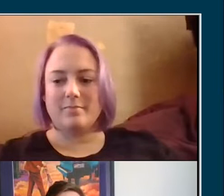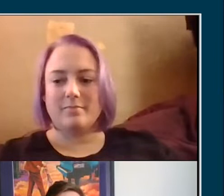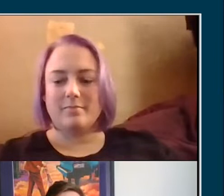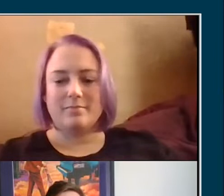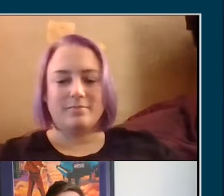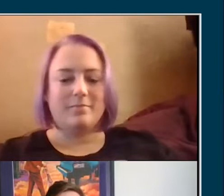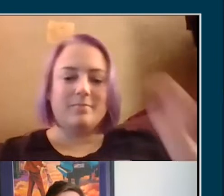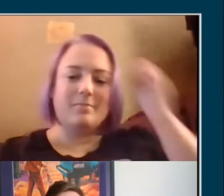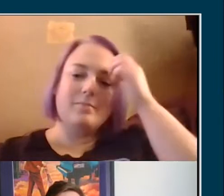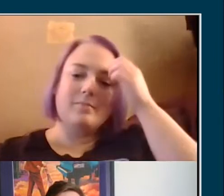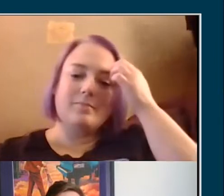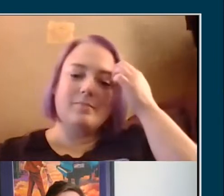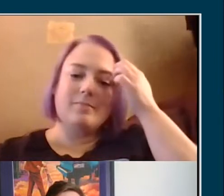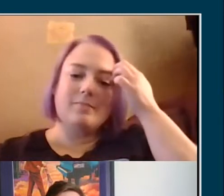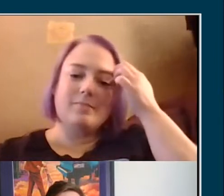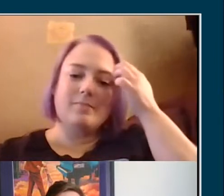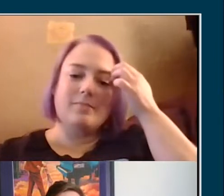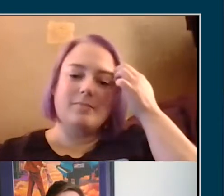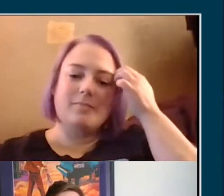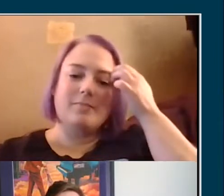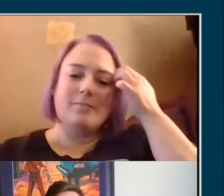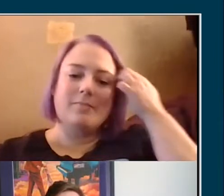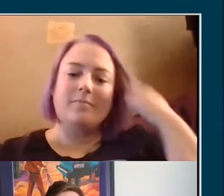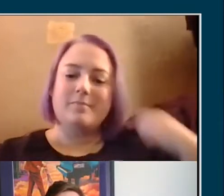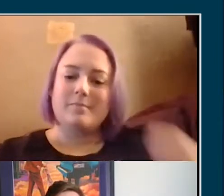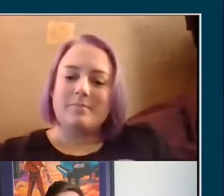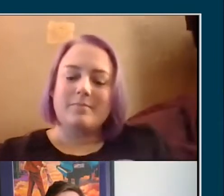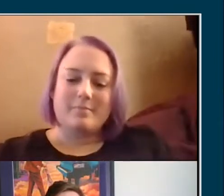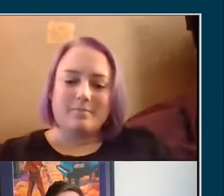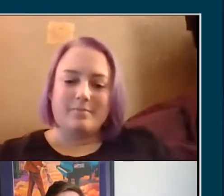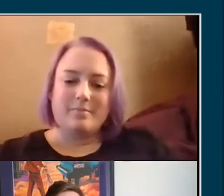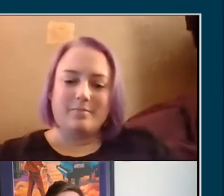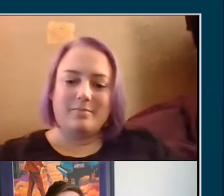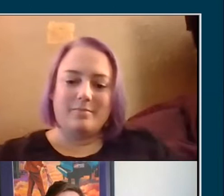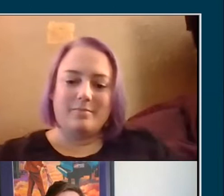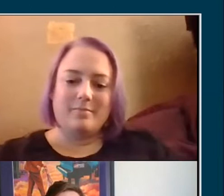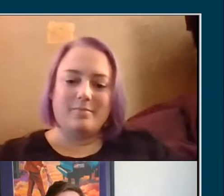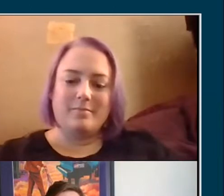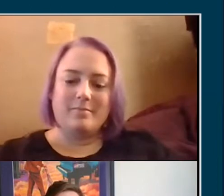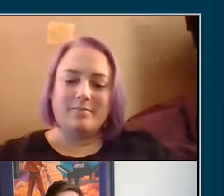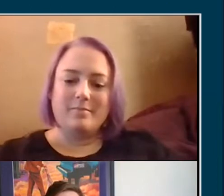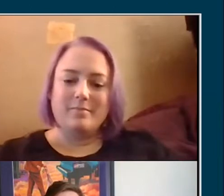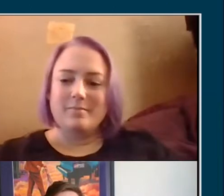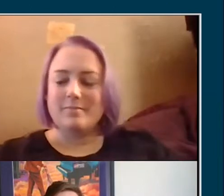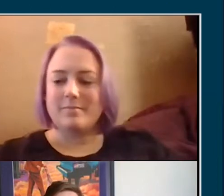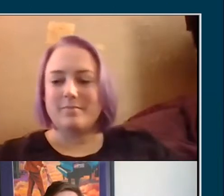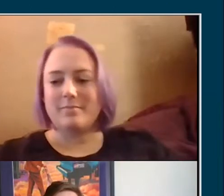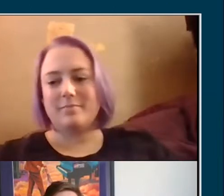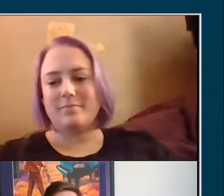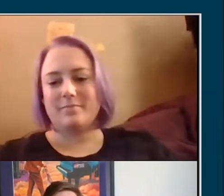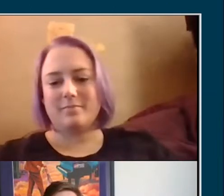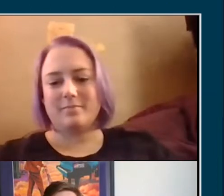Okay, we have people joining us from Kansas. We have people joining us from Portland,